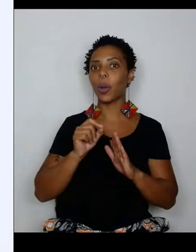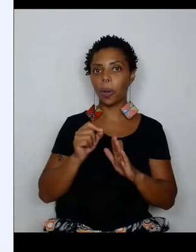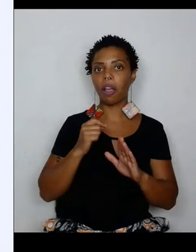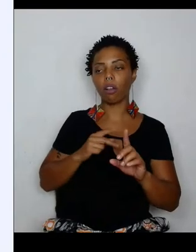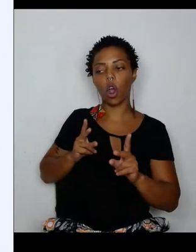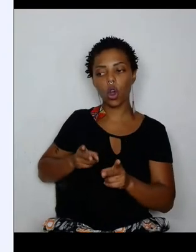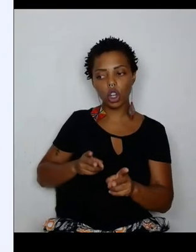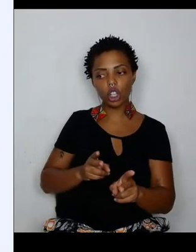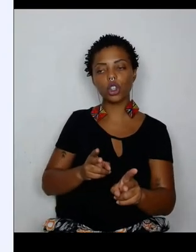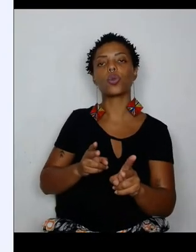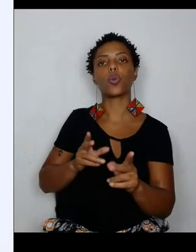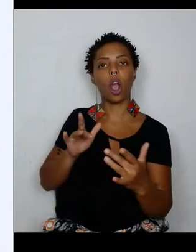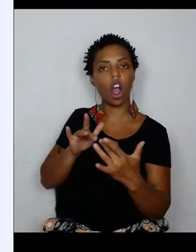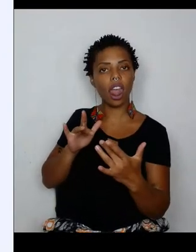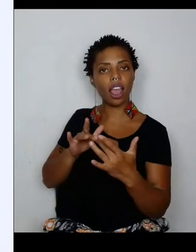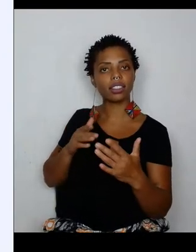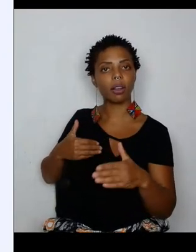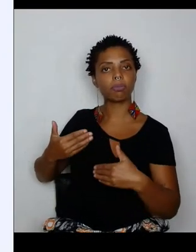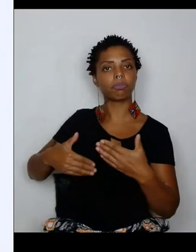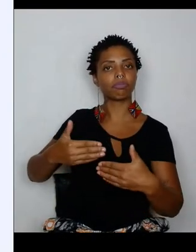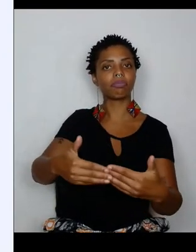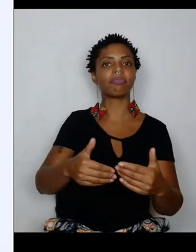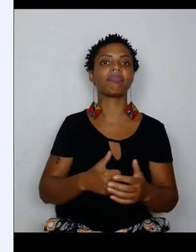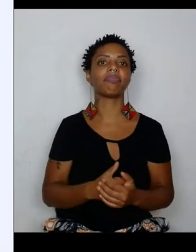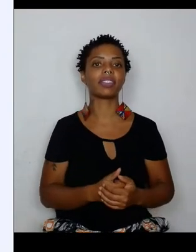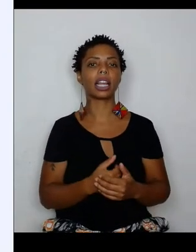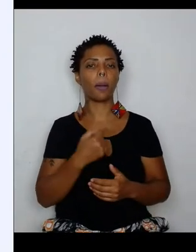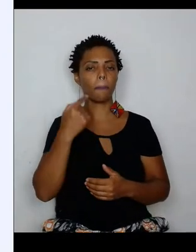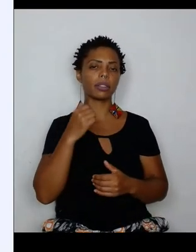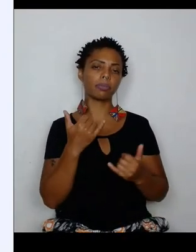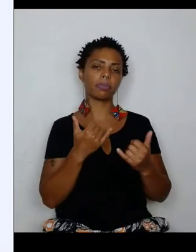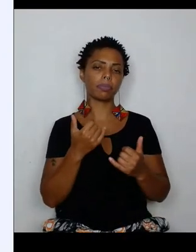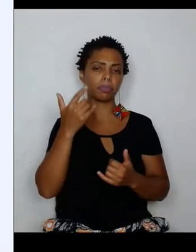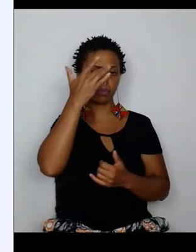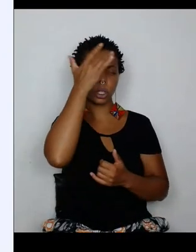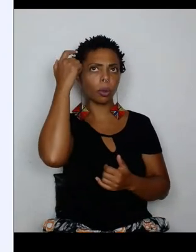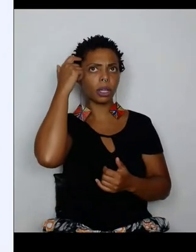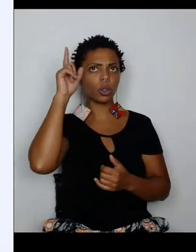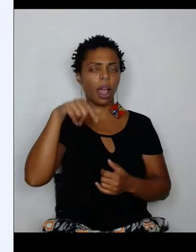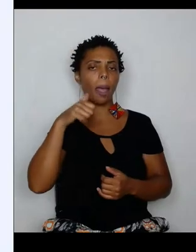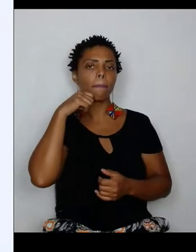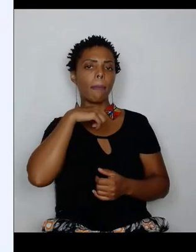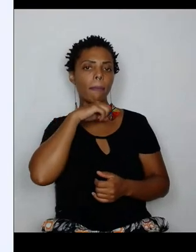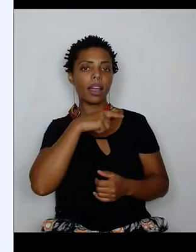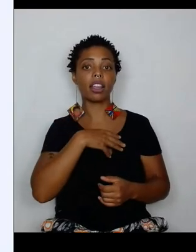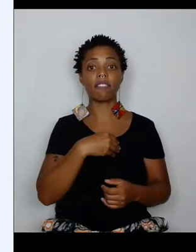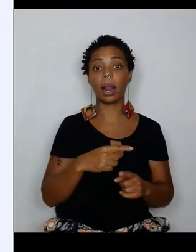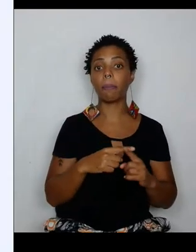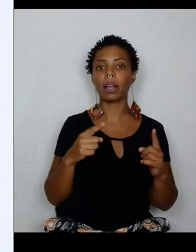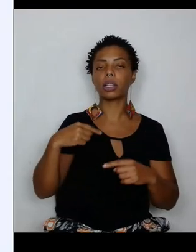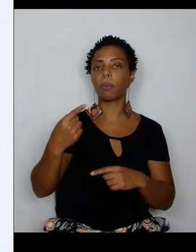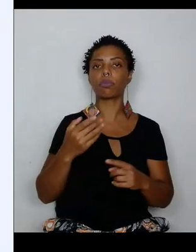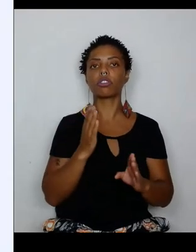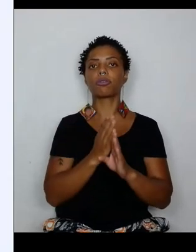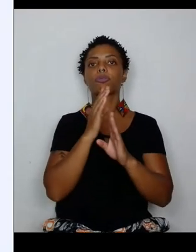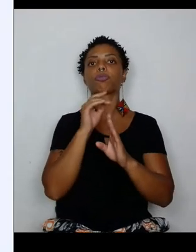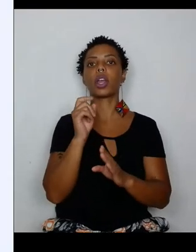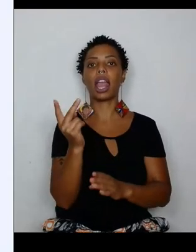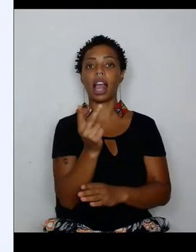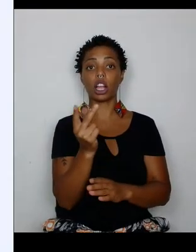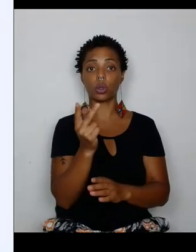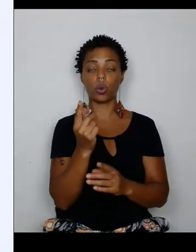thought to be mother and daughter it has more recently been established that the relationship between these two women was that of aunt and